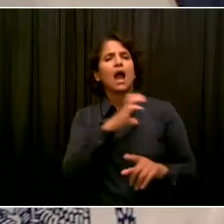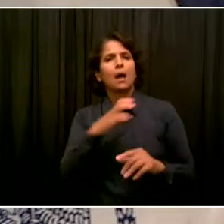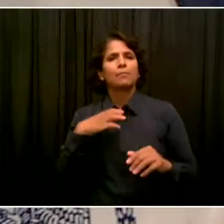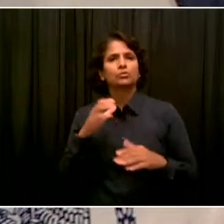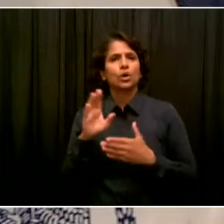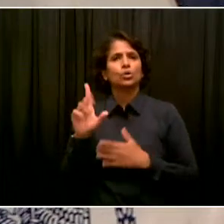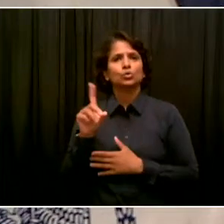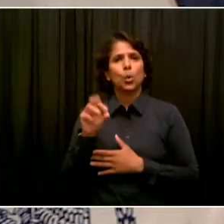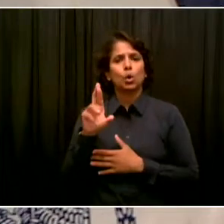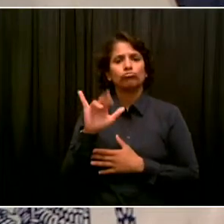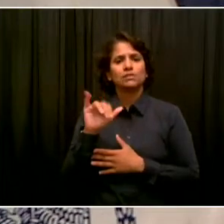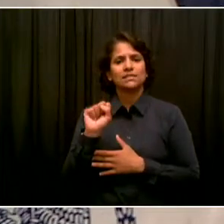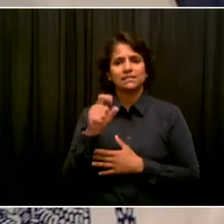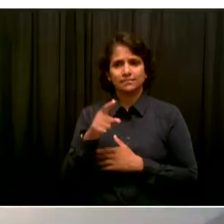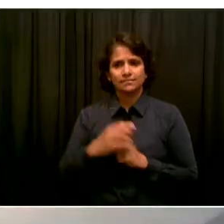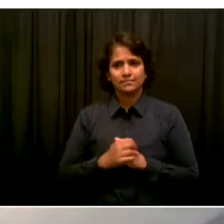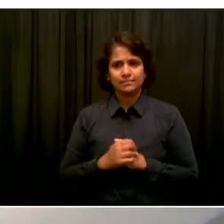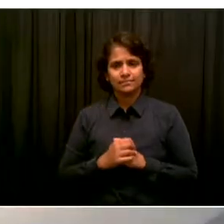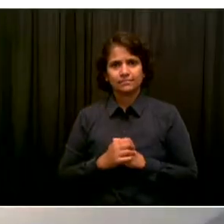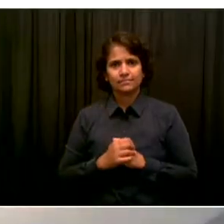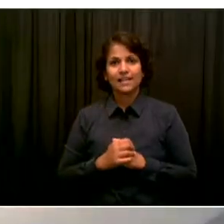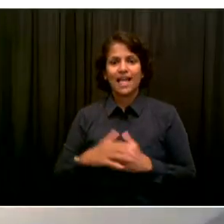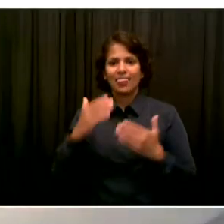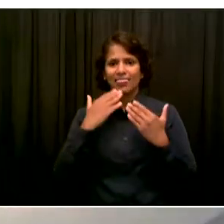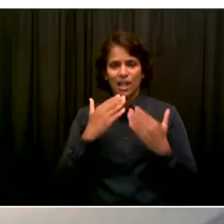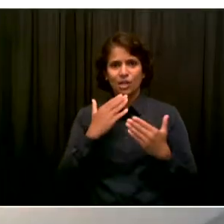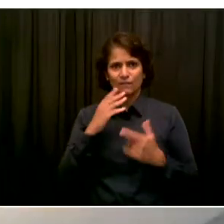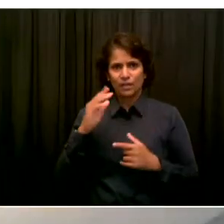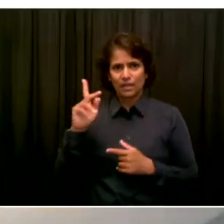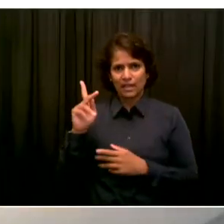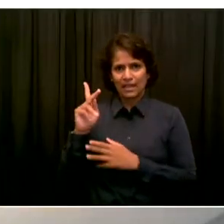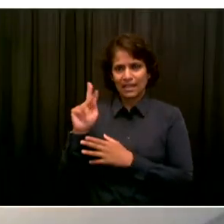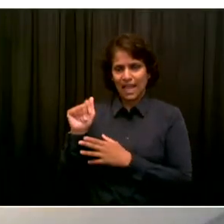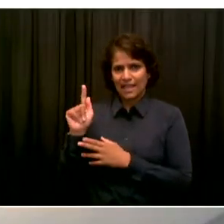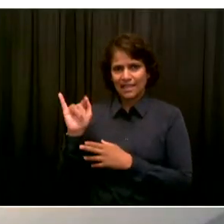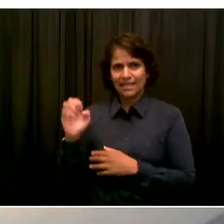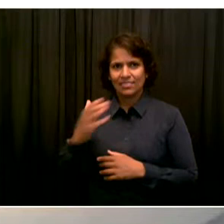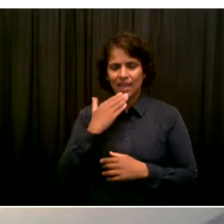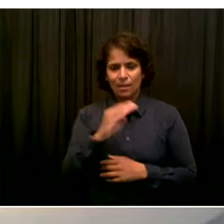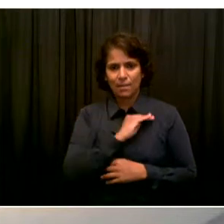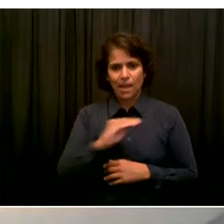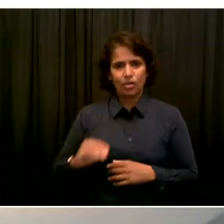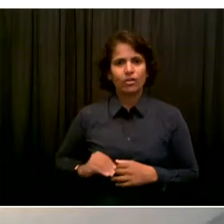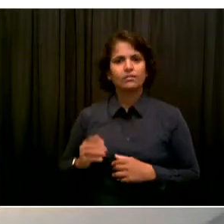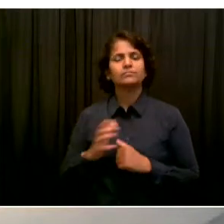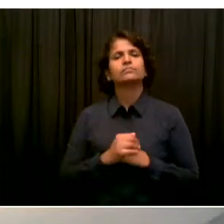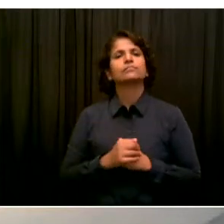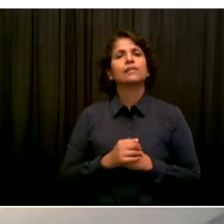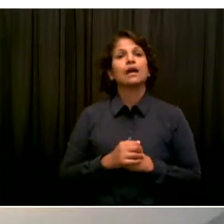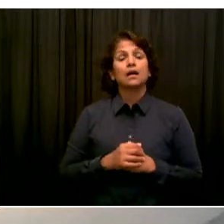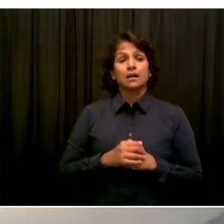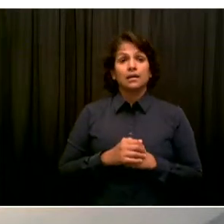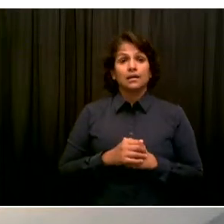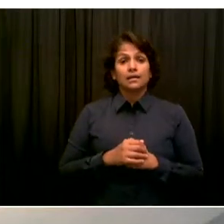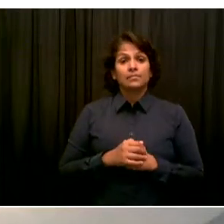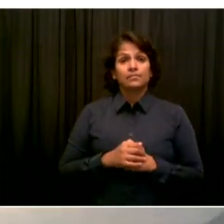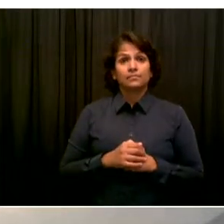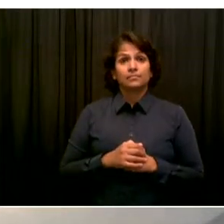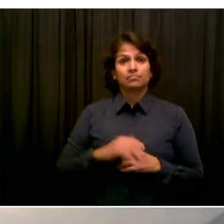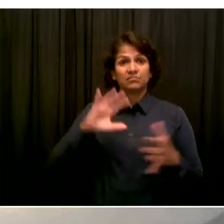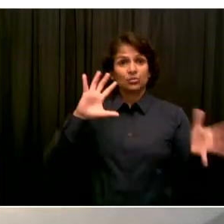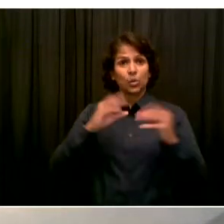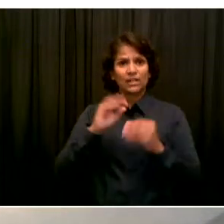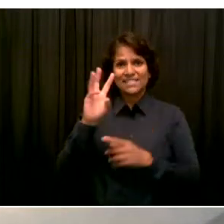Thank you, Katie. Thank you, Mr. Mayor, for that question. So, as you know, we had over 600 canvassers canvass